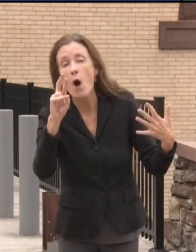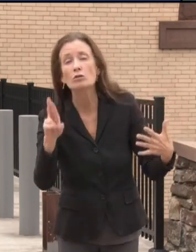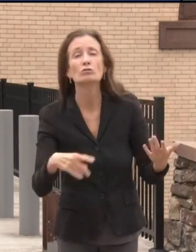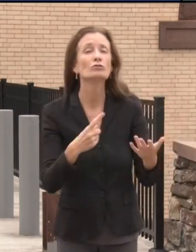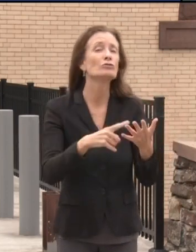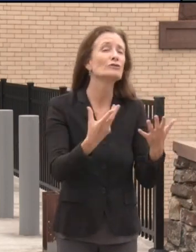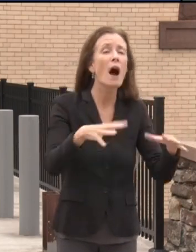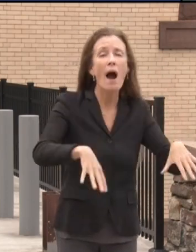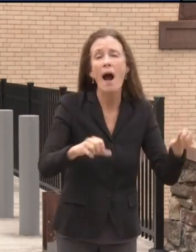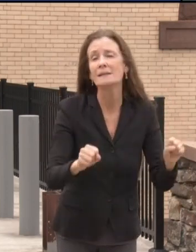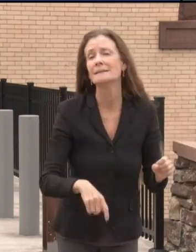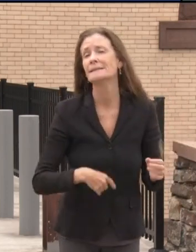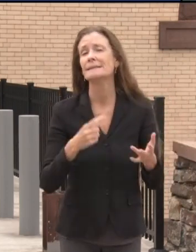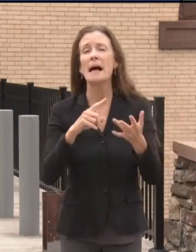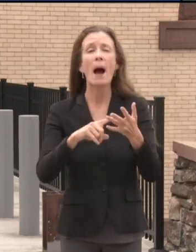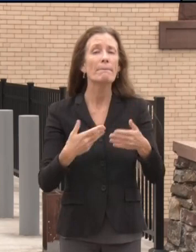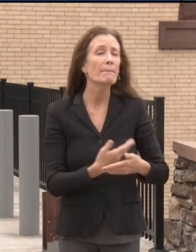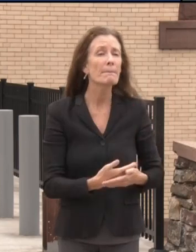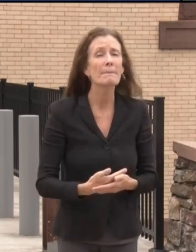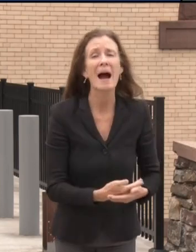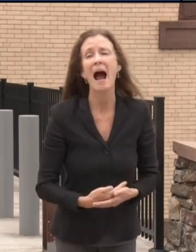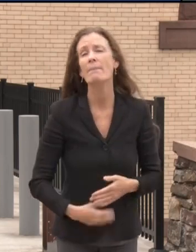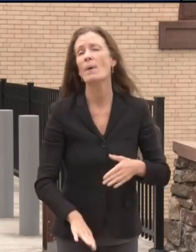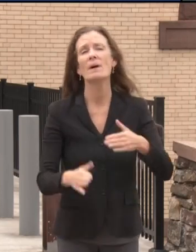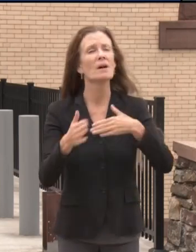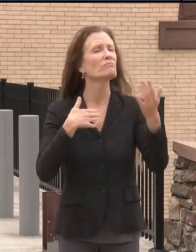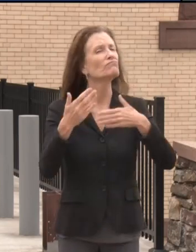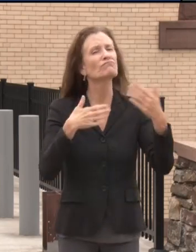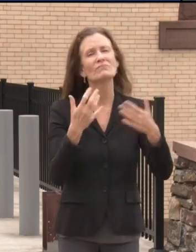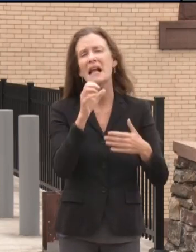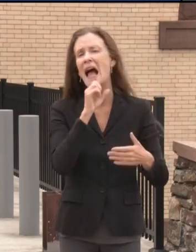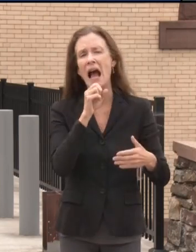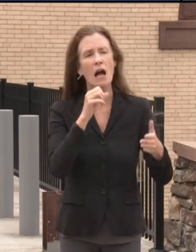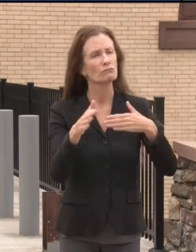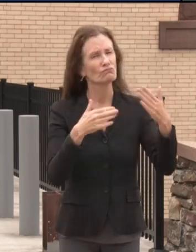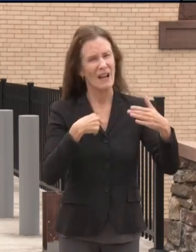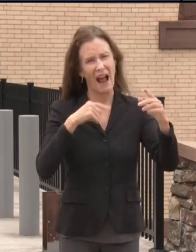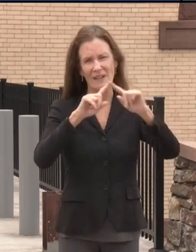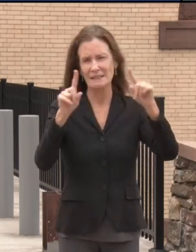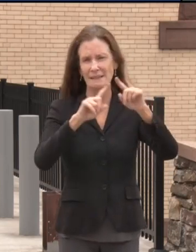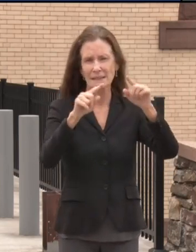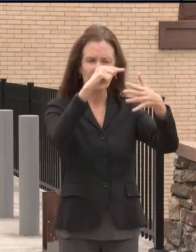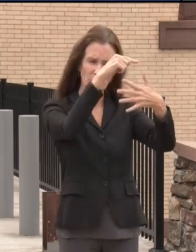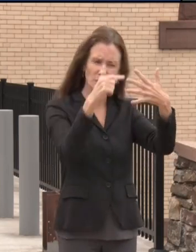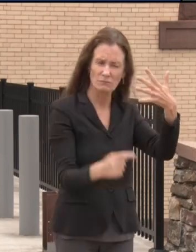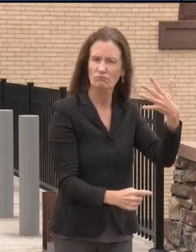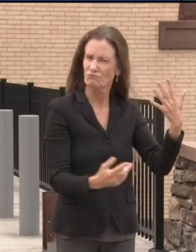age or dependency status of the child, a biological, adopted, or foster